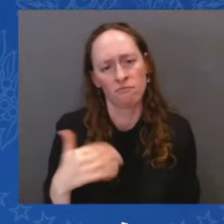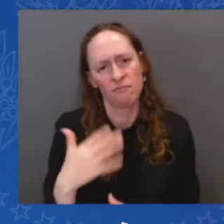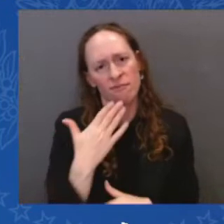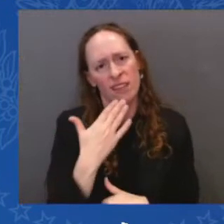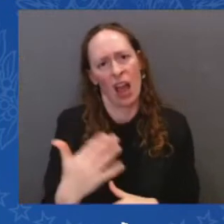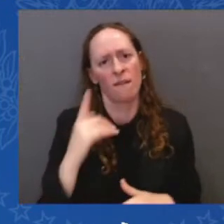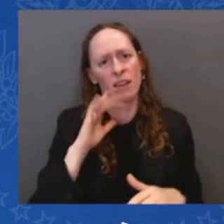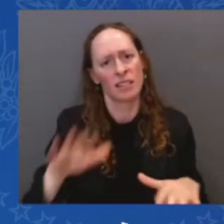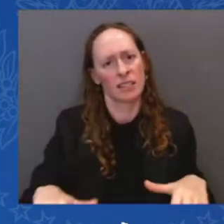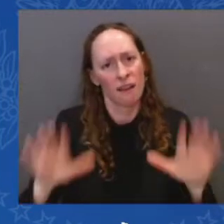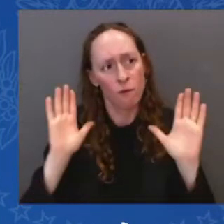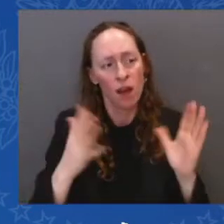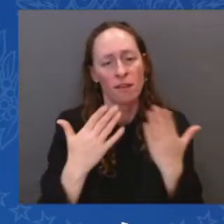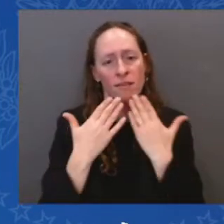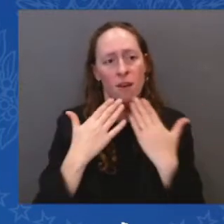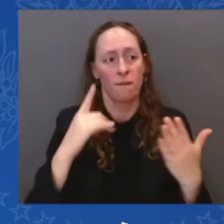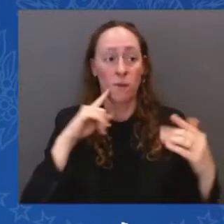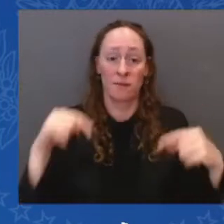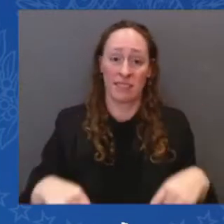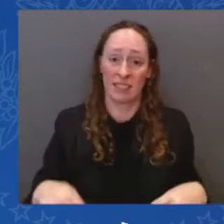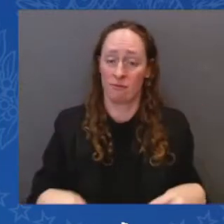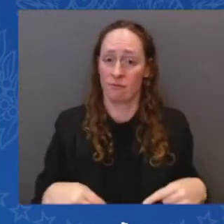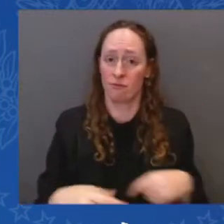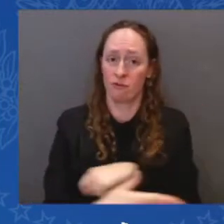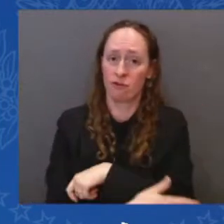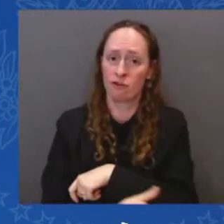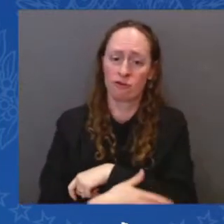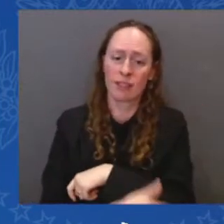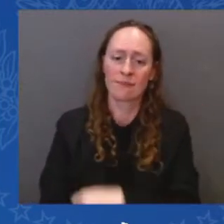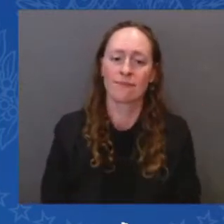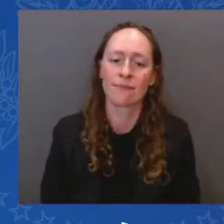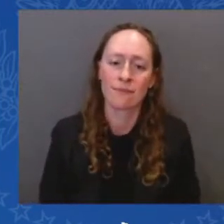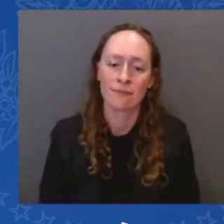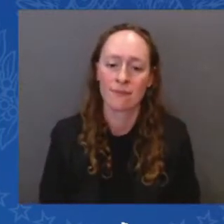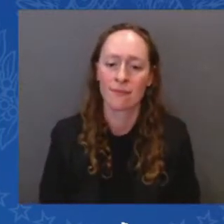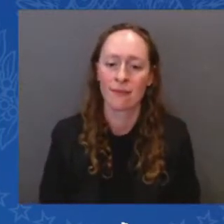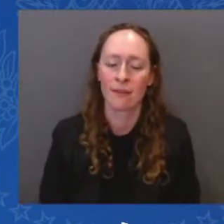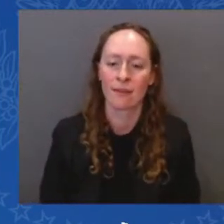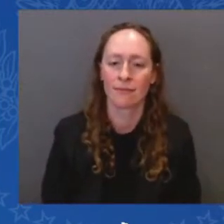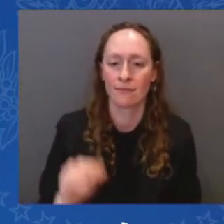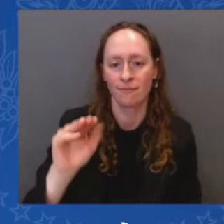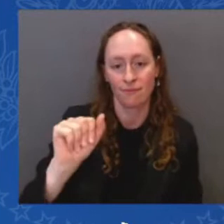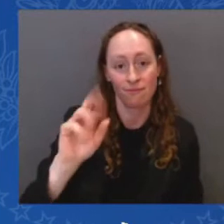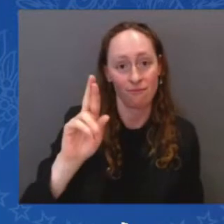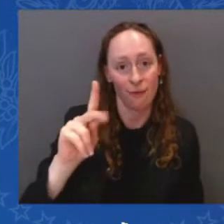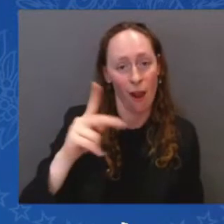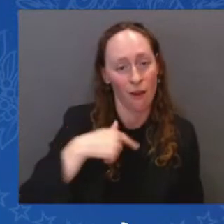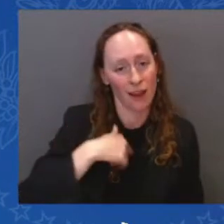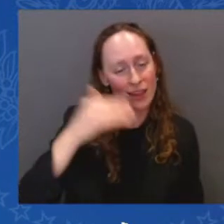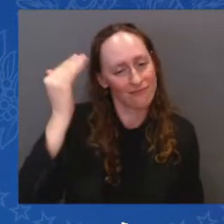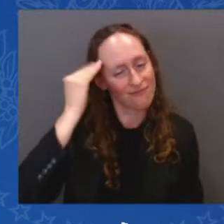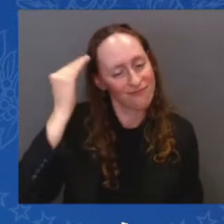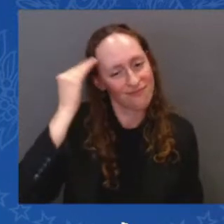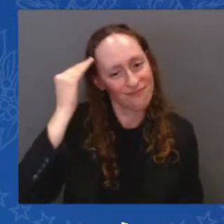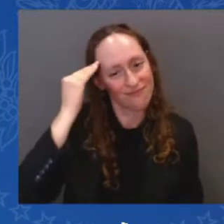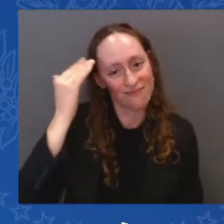best parts of retirement for you, as already mentioned by our secretary, is you're going to spend more time with your